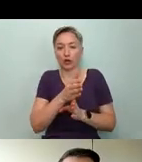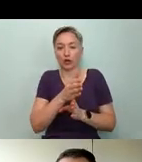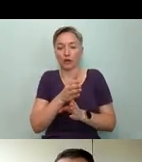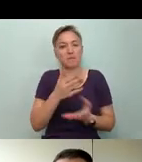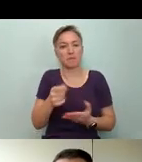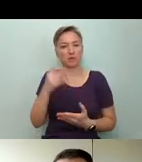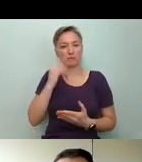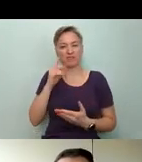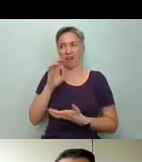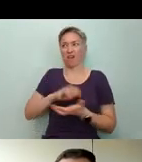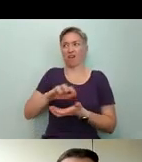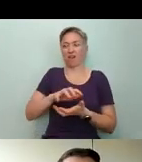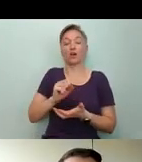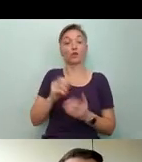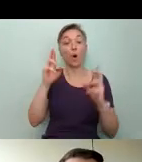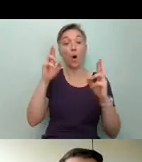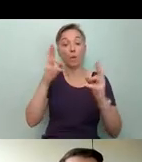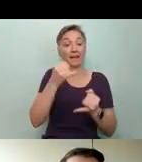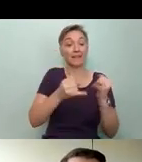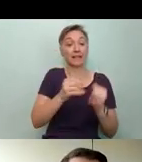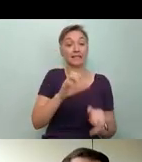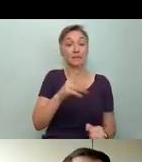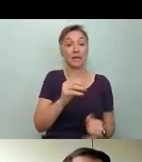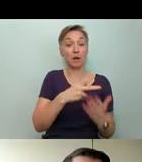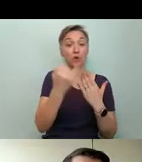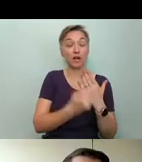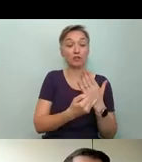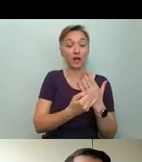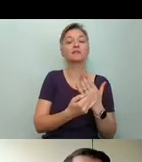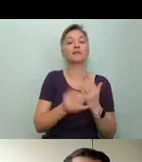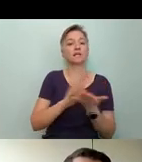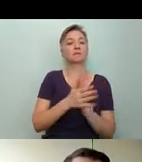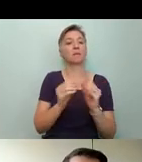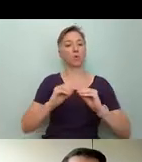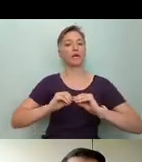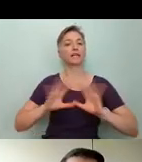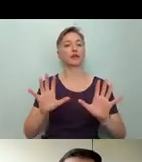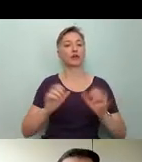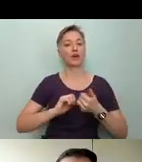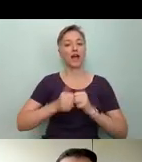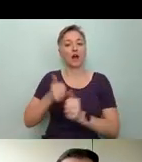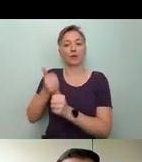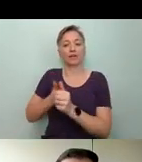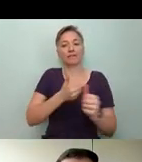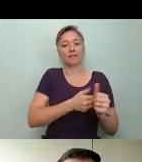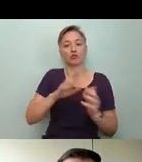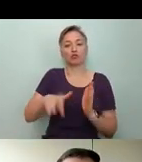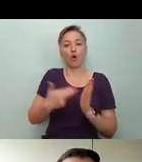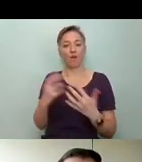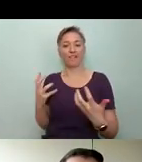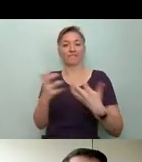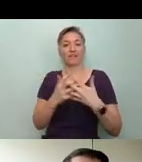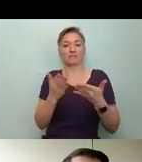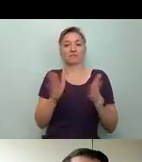Path Modernization Project with a very clear depiction of how each role fits into the structure and how the upstream